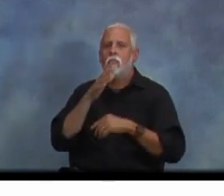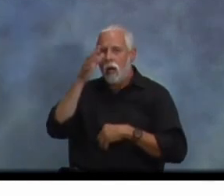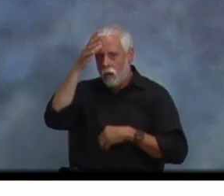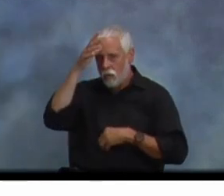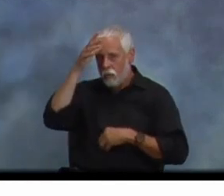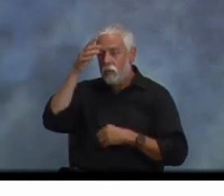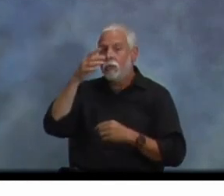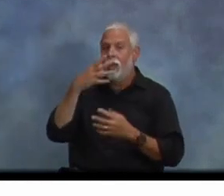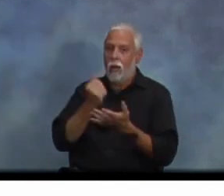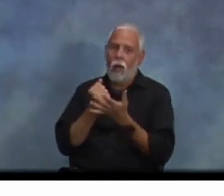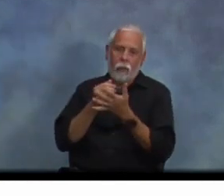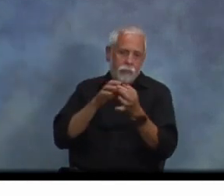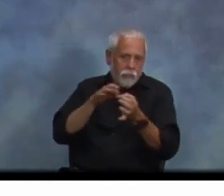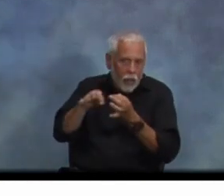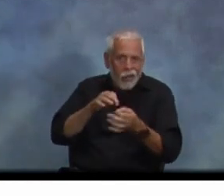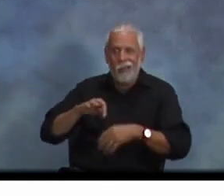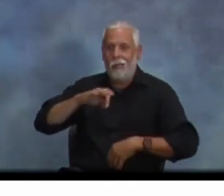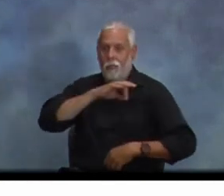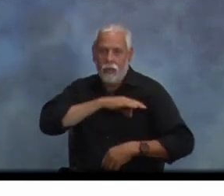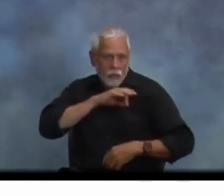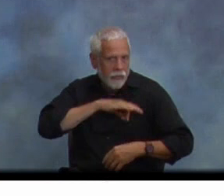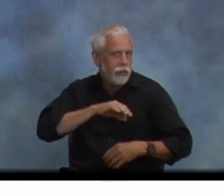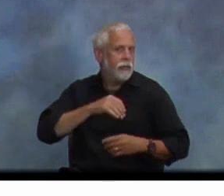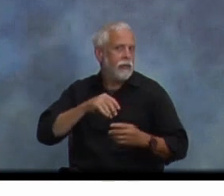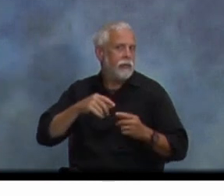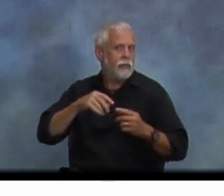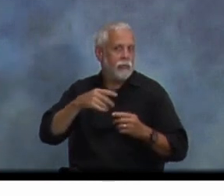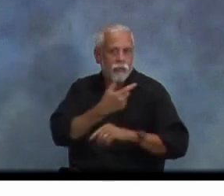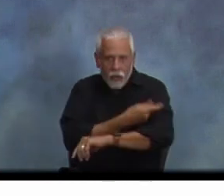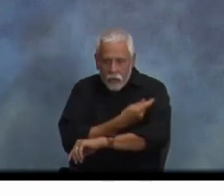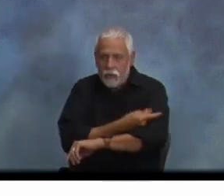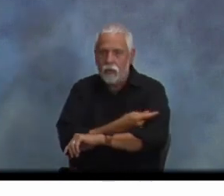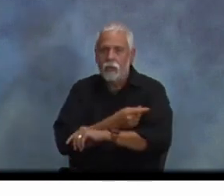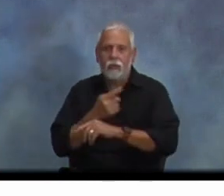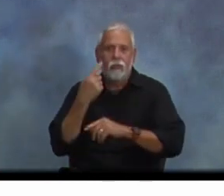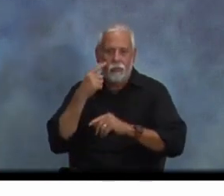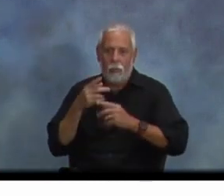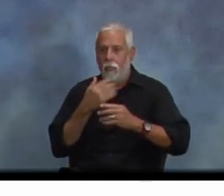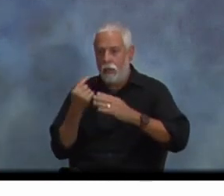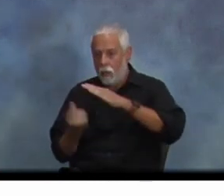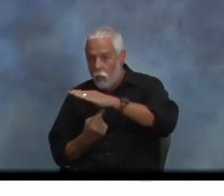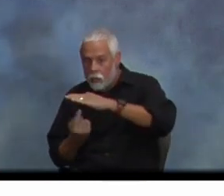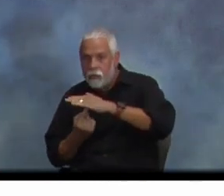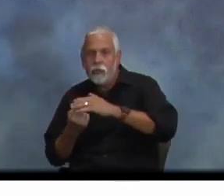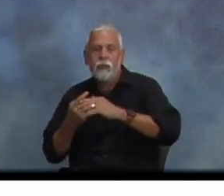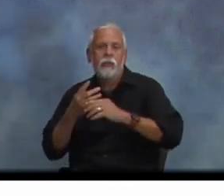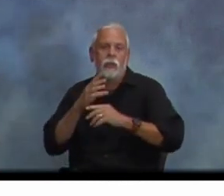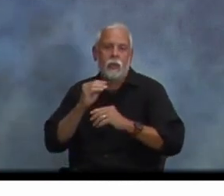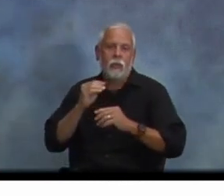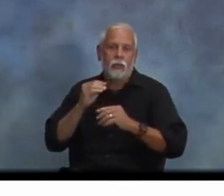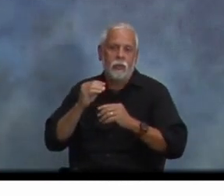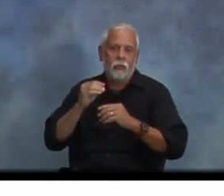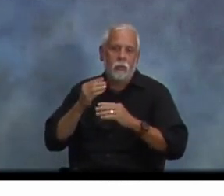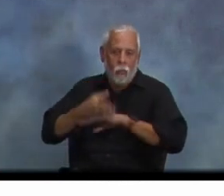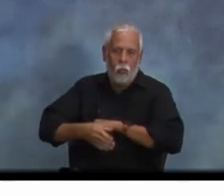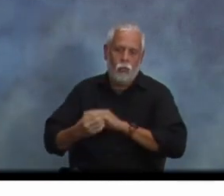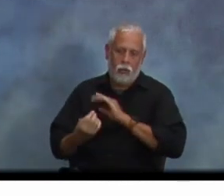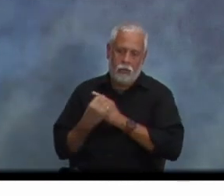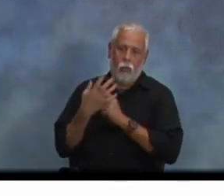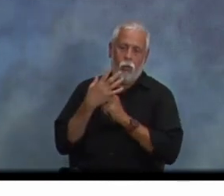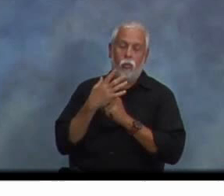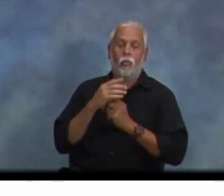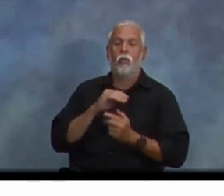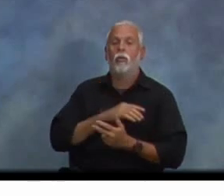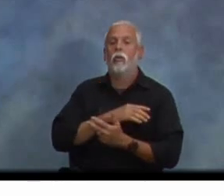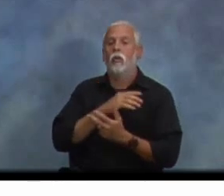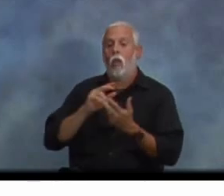information and help talk about the benefits of vaccine when it comes to quarantine and post-exposure. And